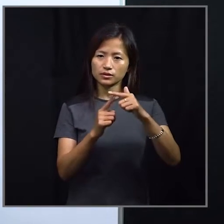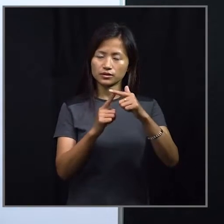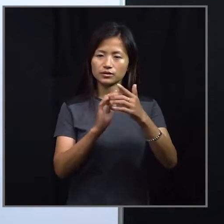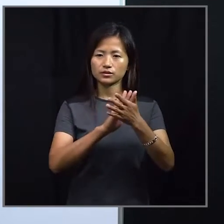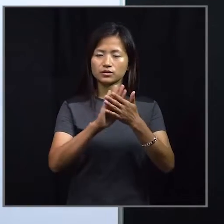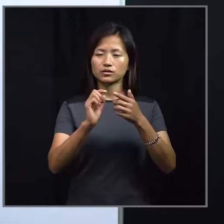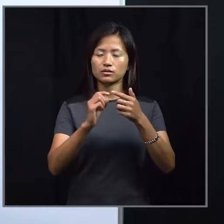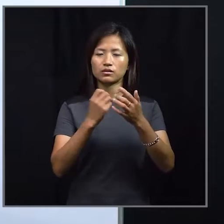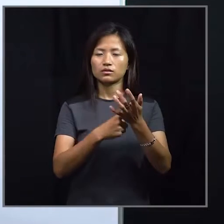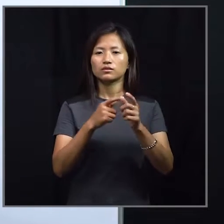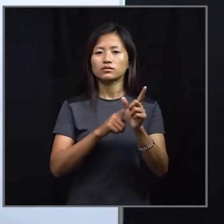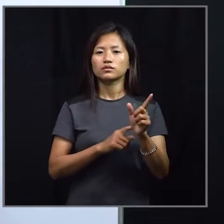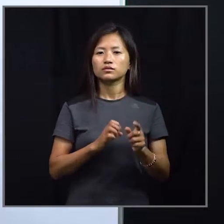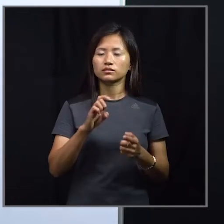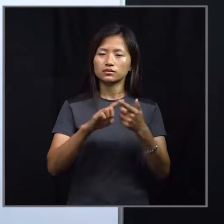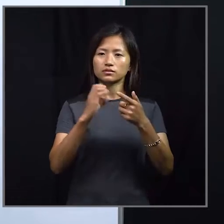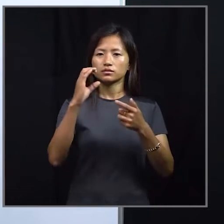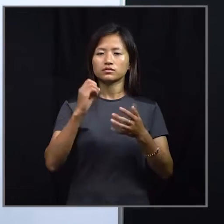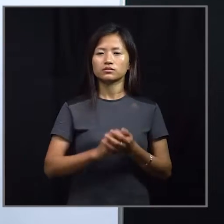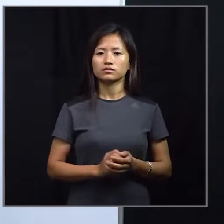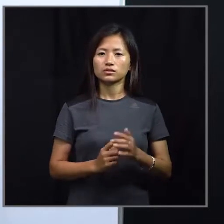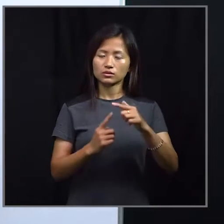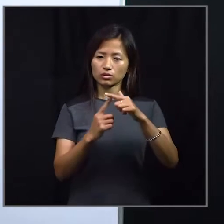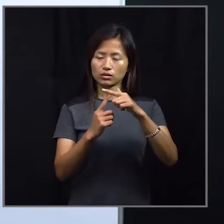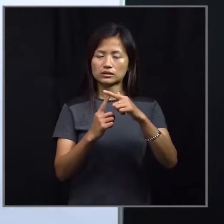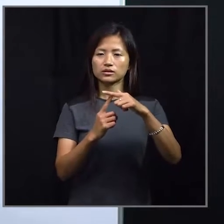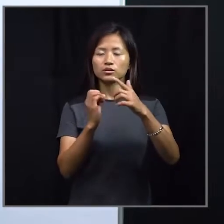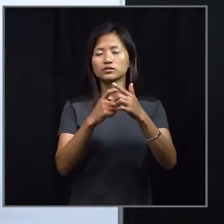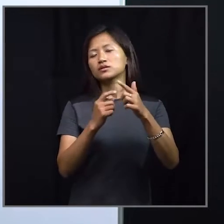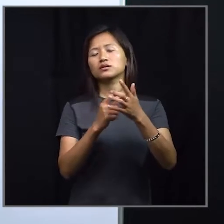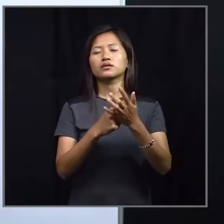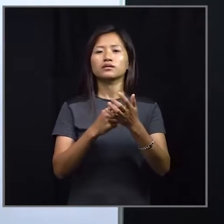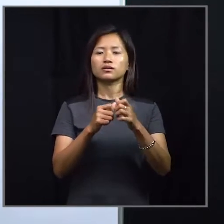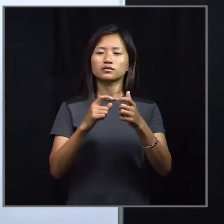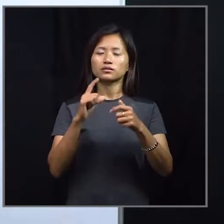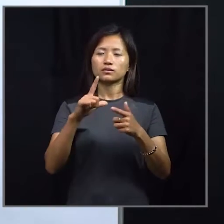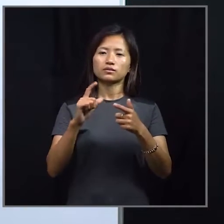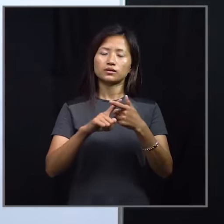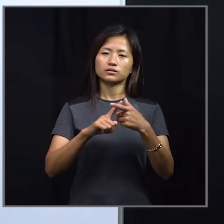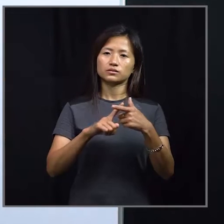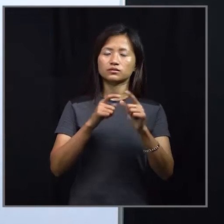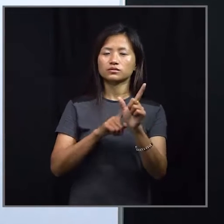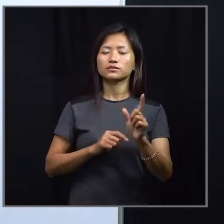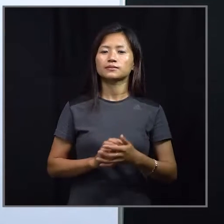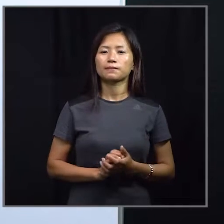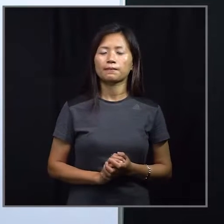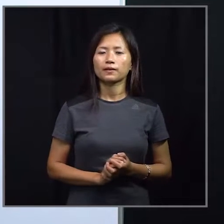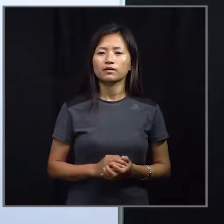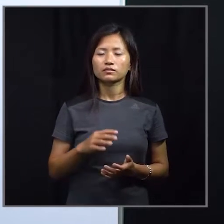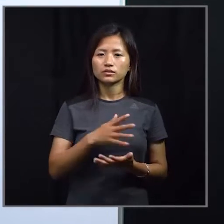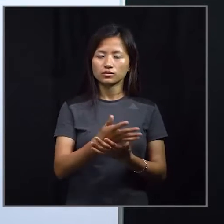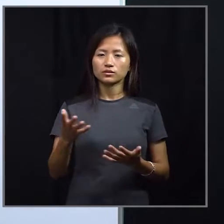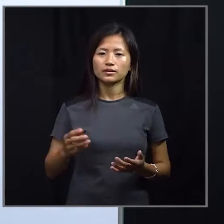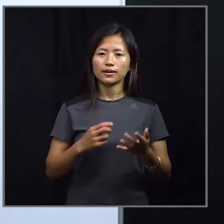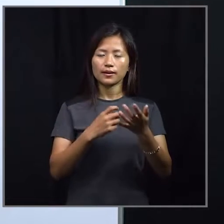which studies the economy in its totality or as a whole. That simply is called